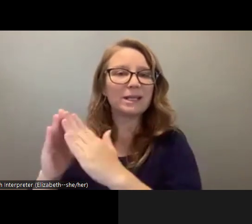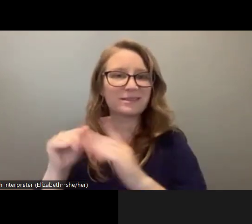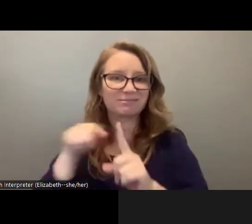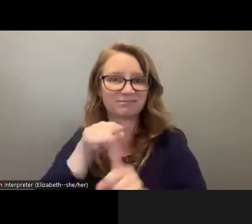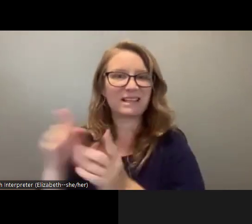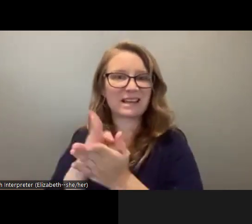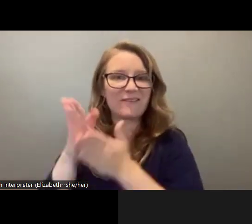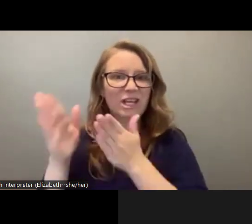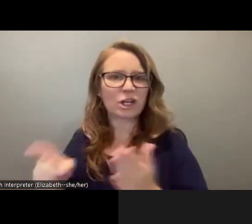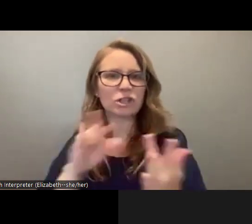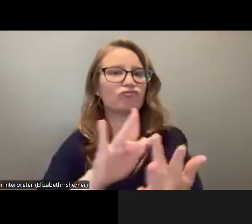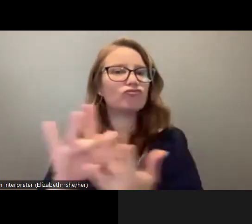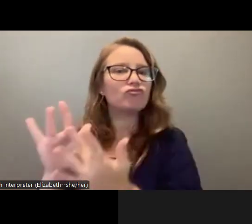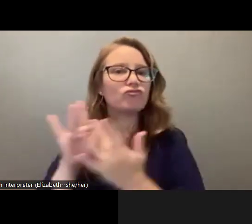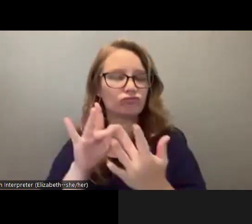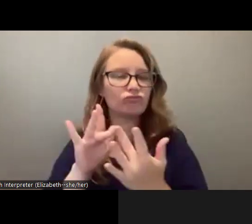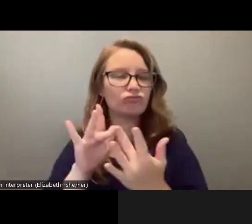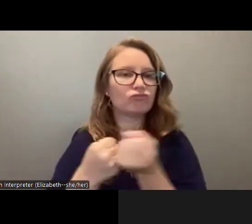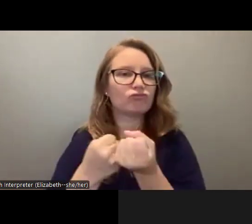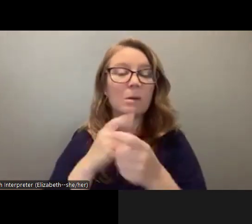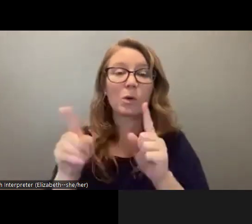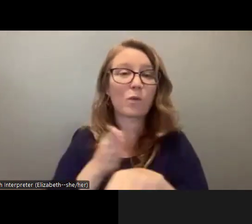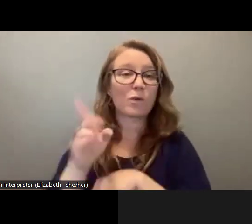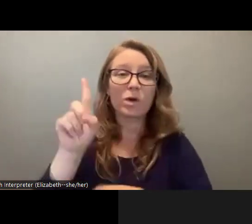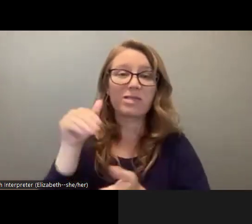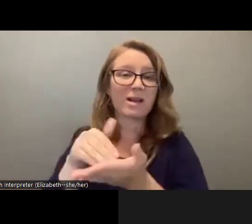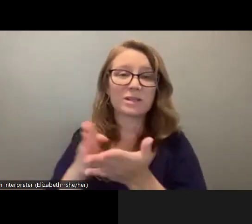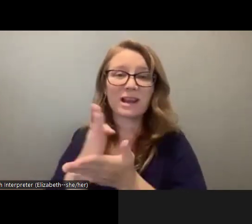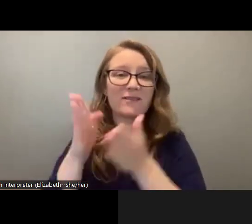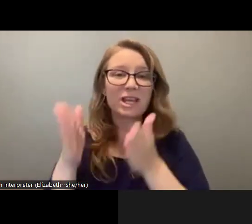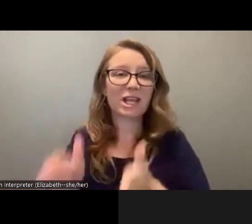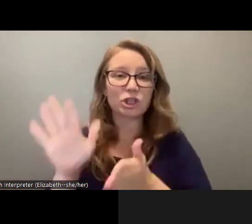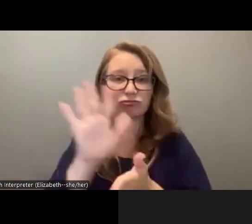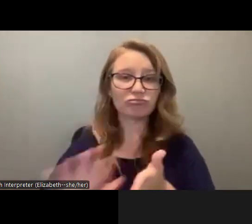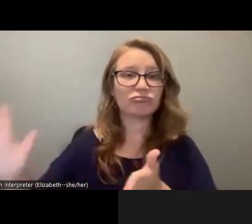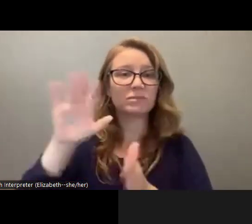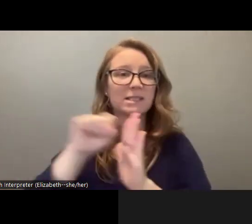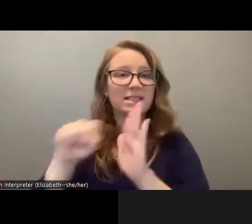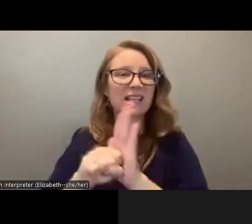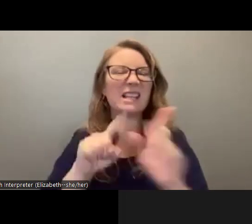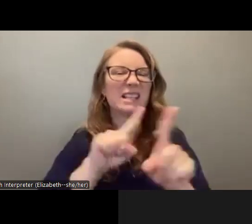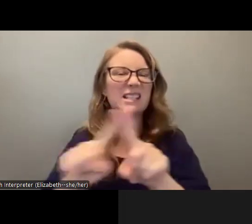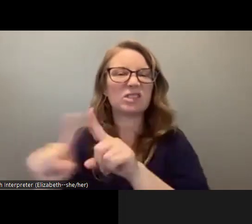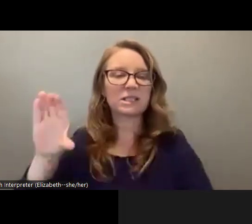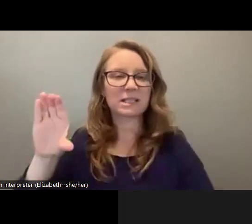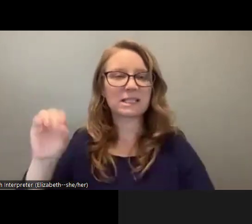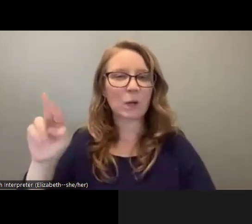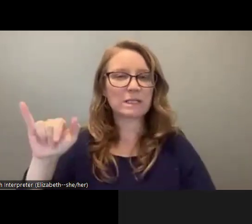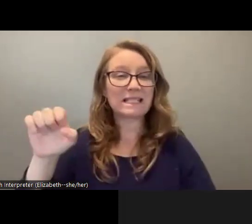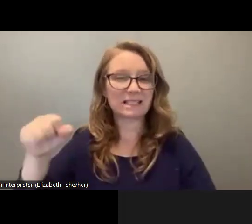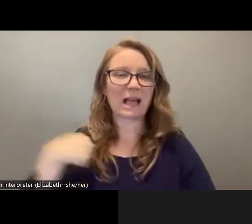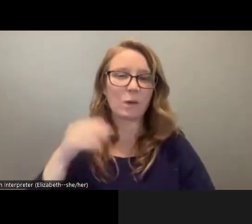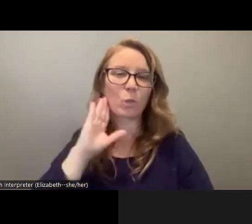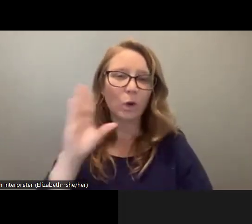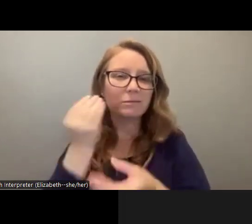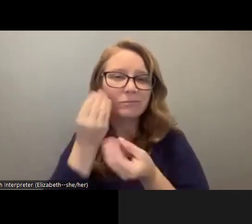navigators reach. But there are over 1,000 navigators throughout the state and throughout the different counties. So I will come back with